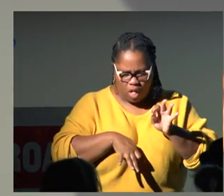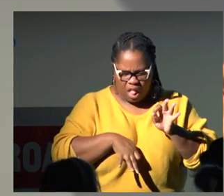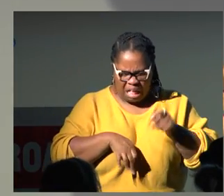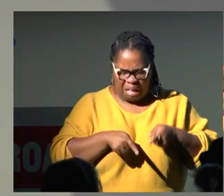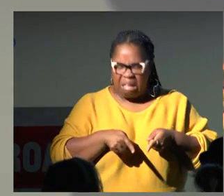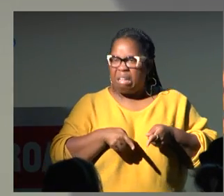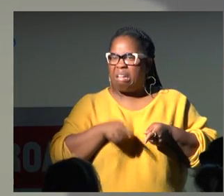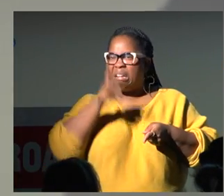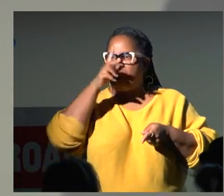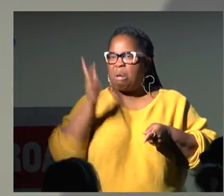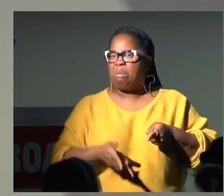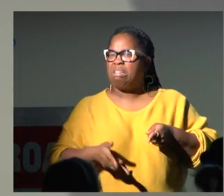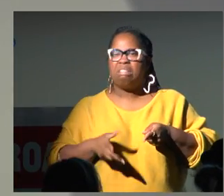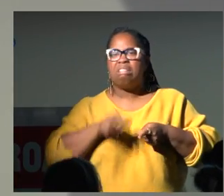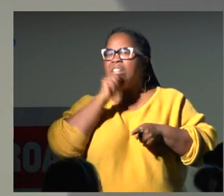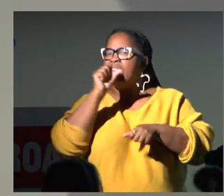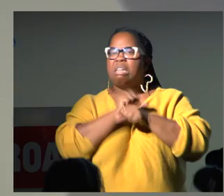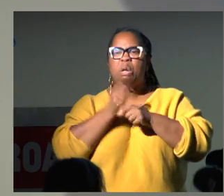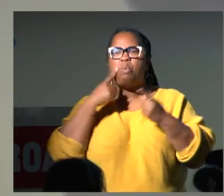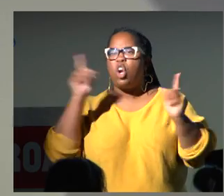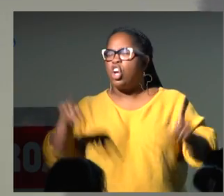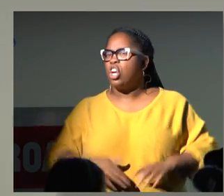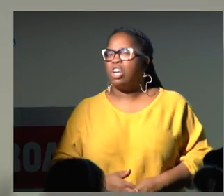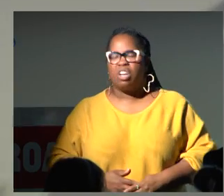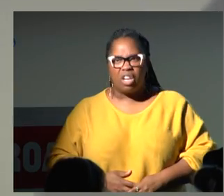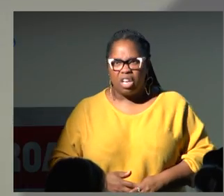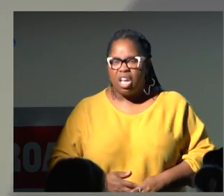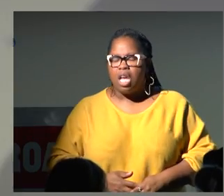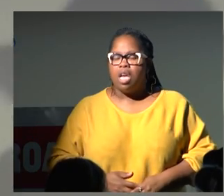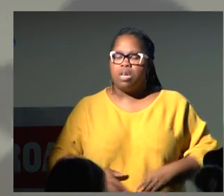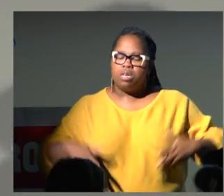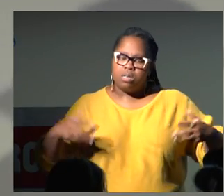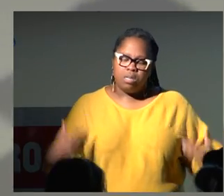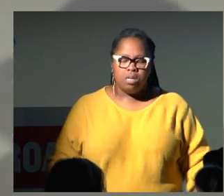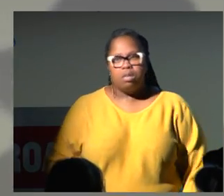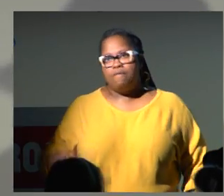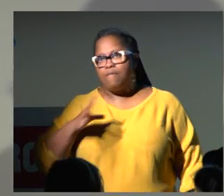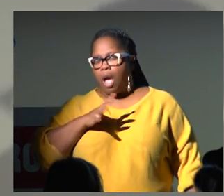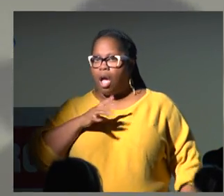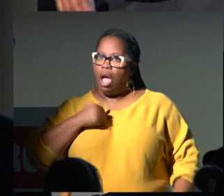bad. It didn't work. So I'm like, I got to render this